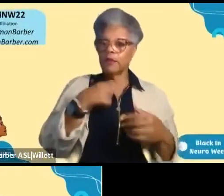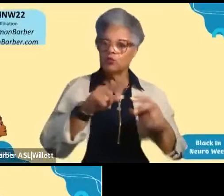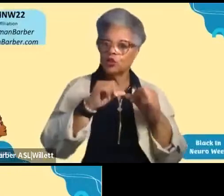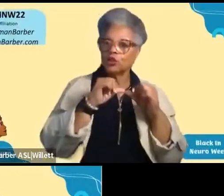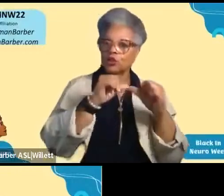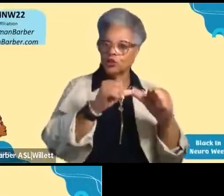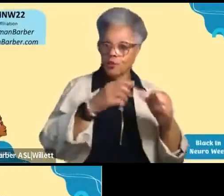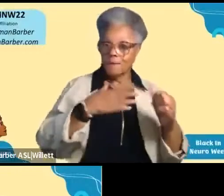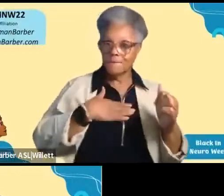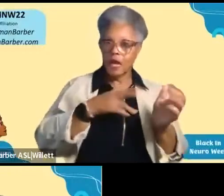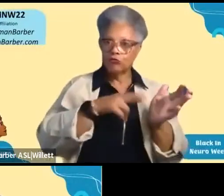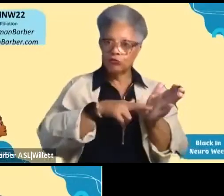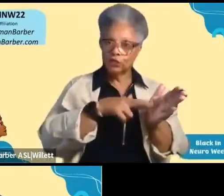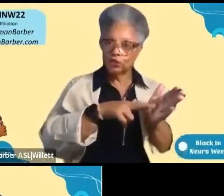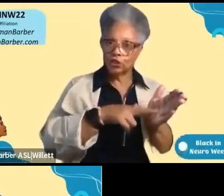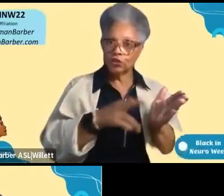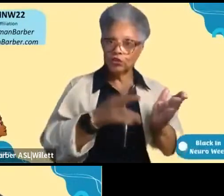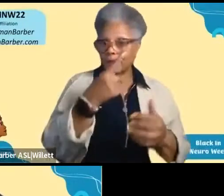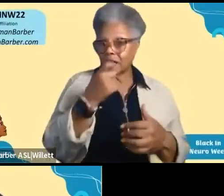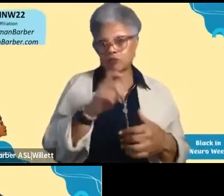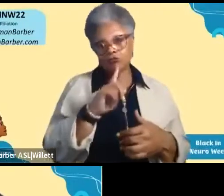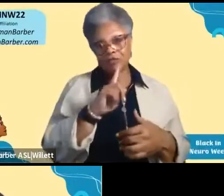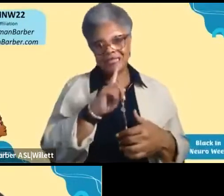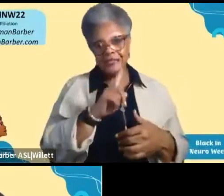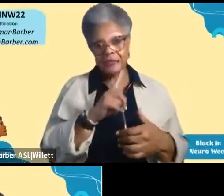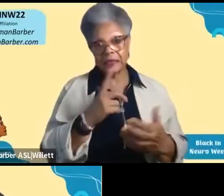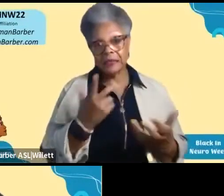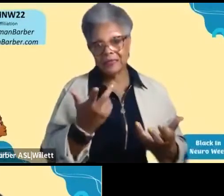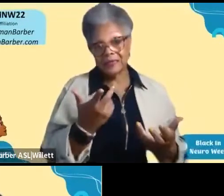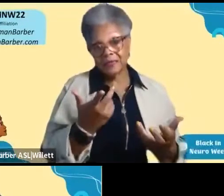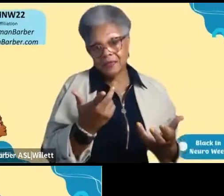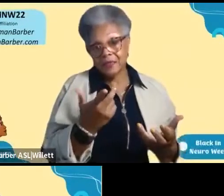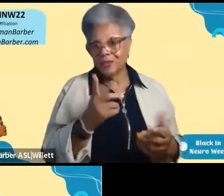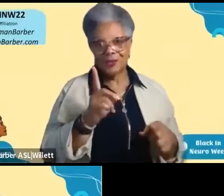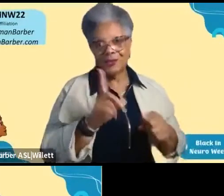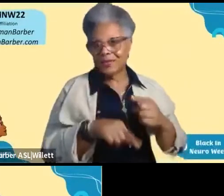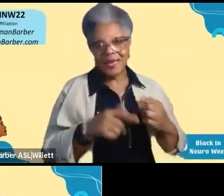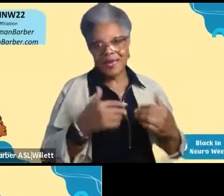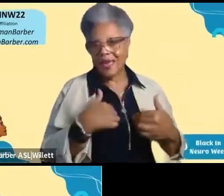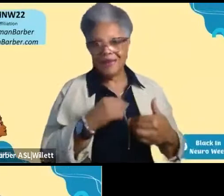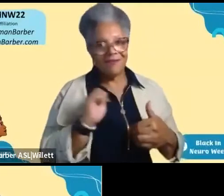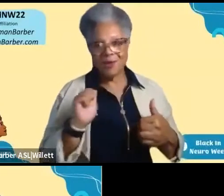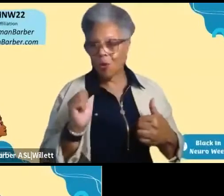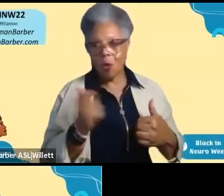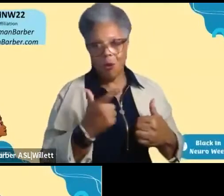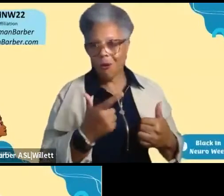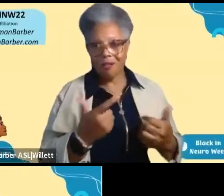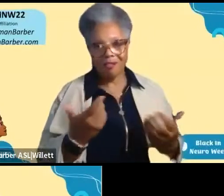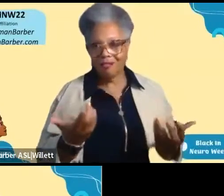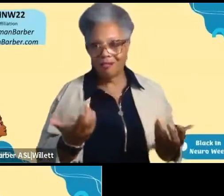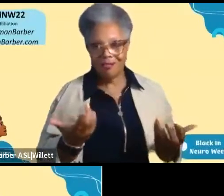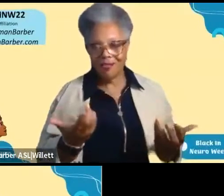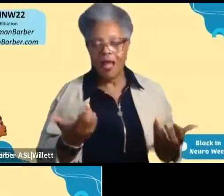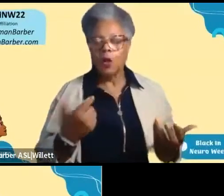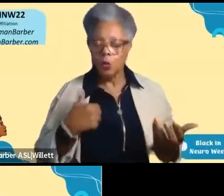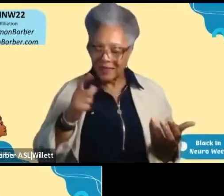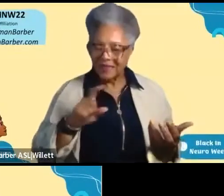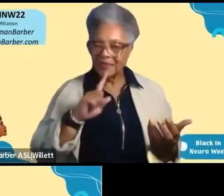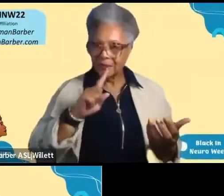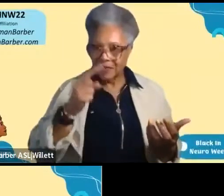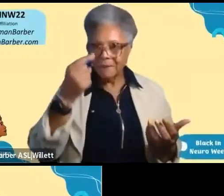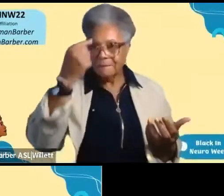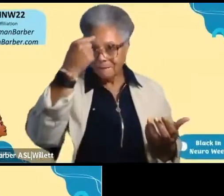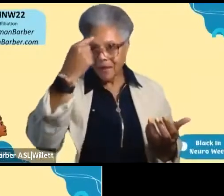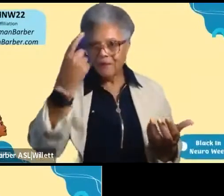my research. Because realistically, you know, you just can't have it all. And we need to be very mindful